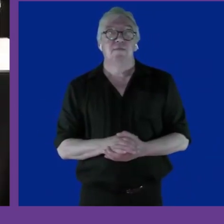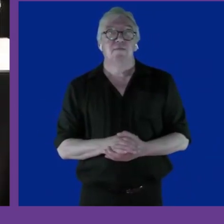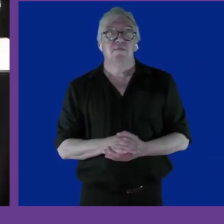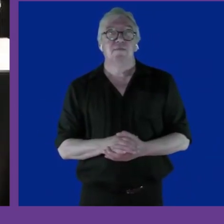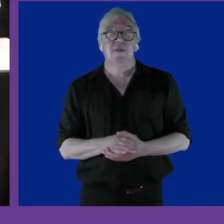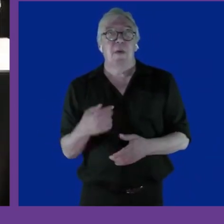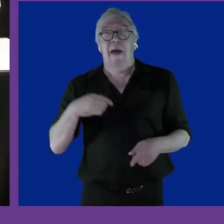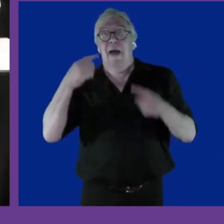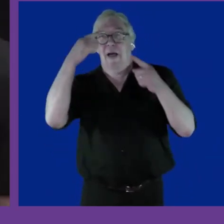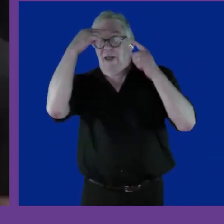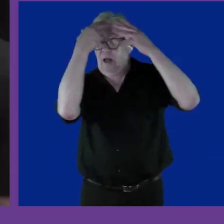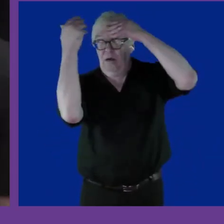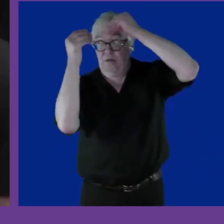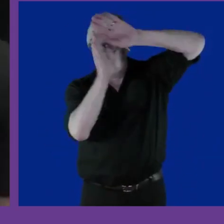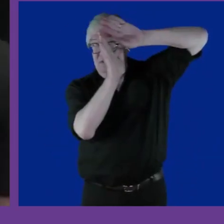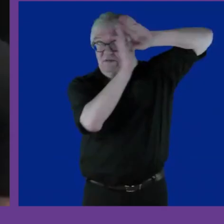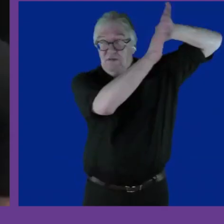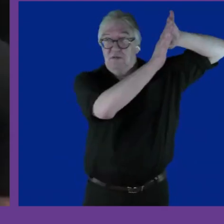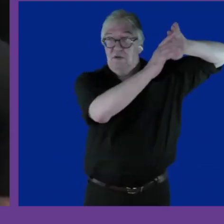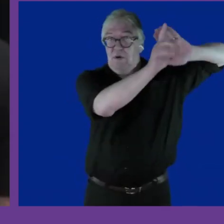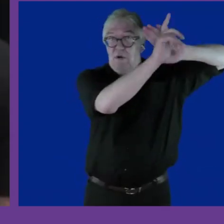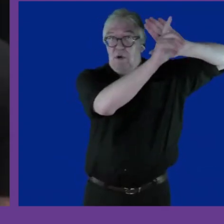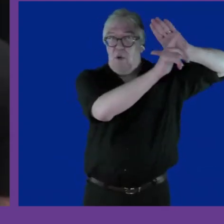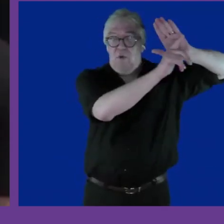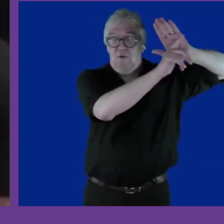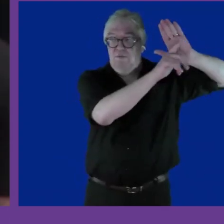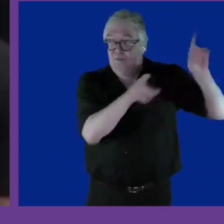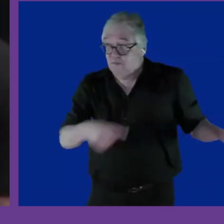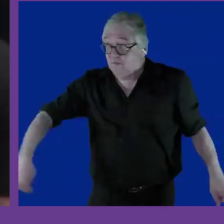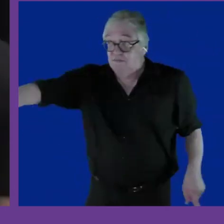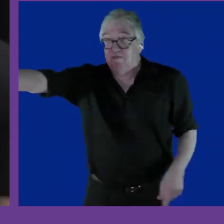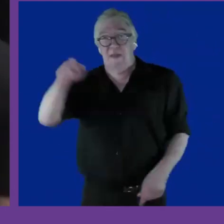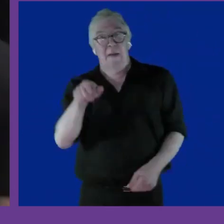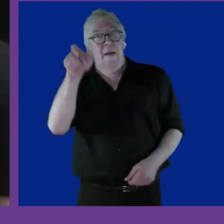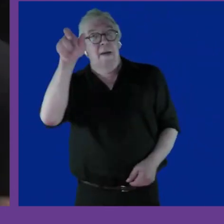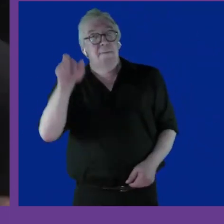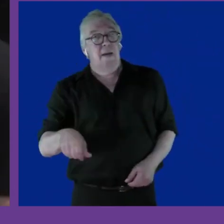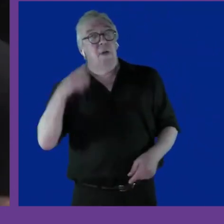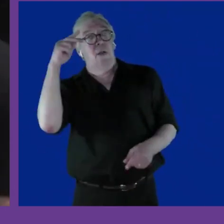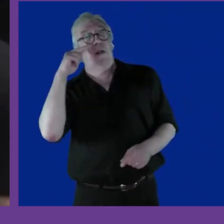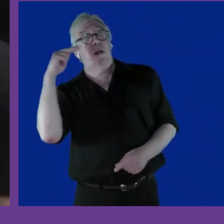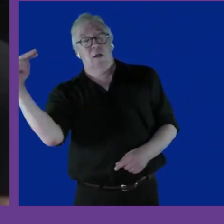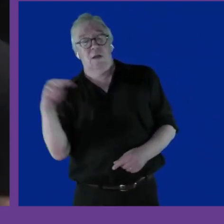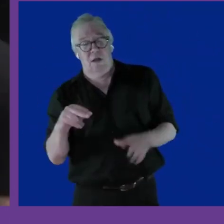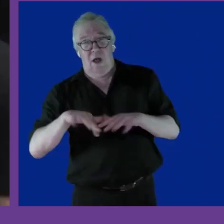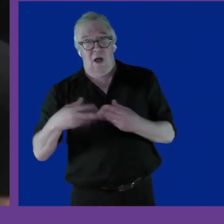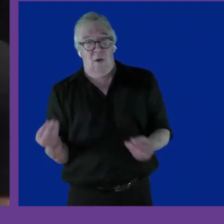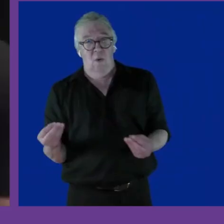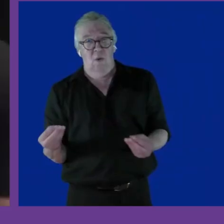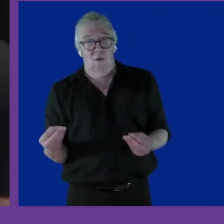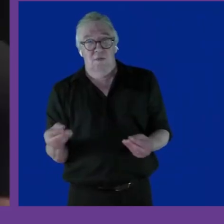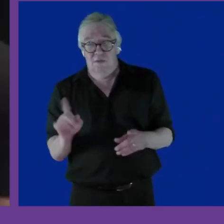about the law at all and thinking about the user perspective. Because if you think about the user perspective, test